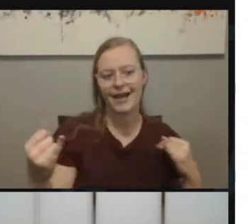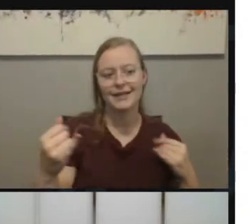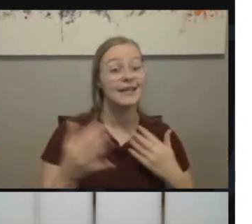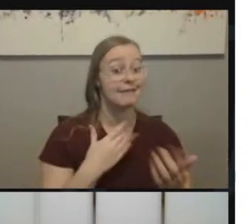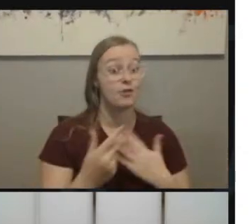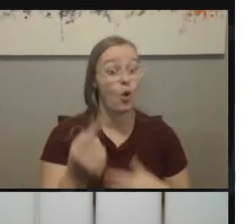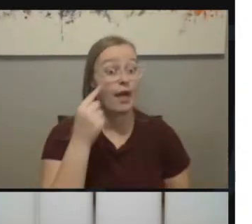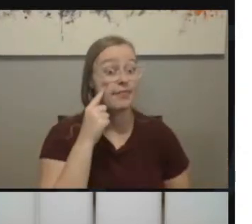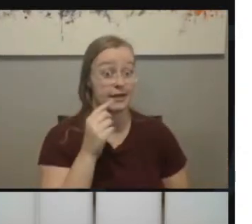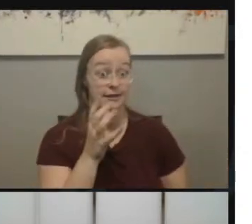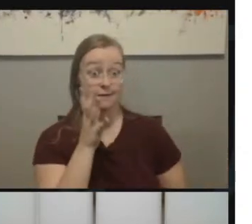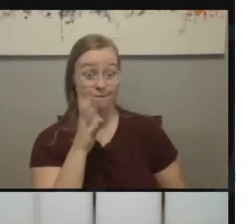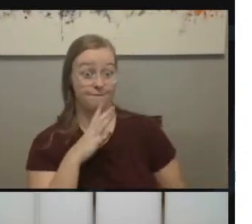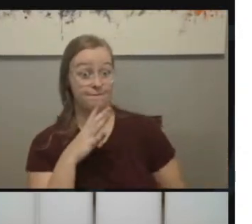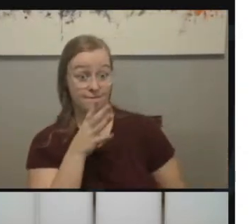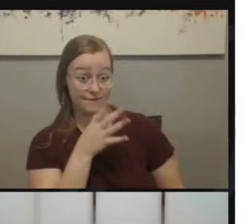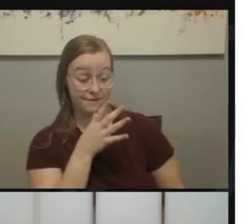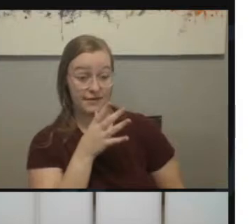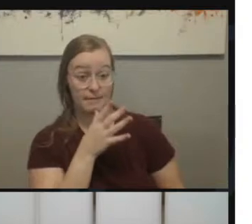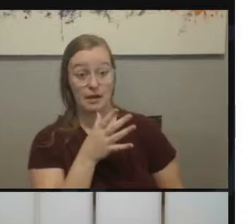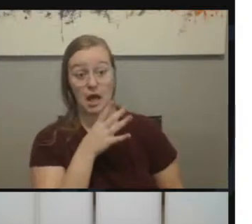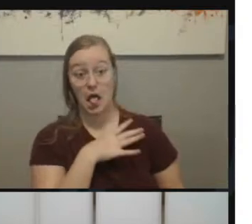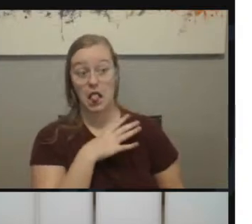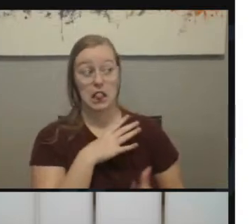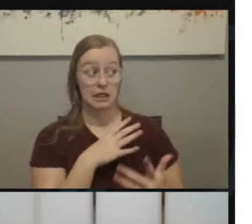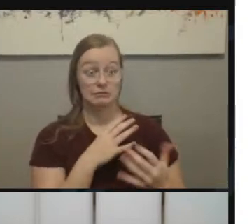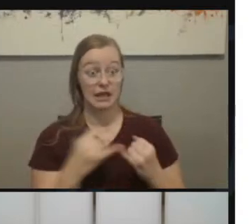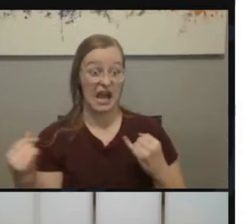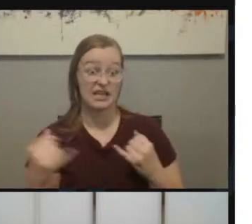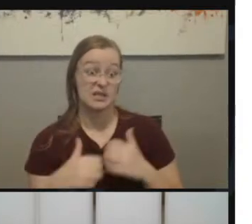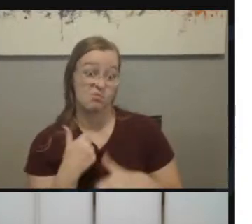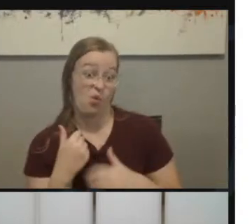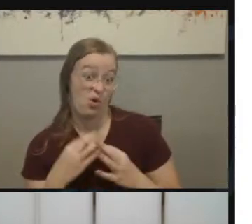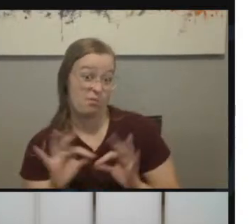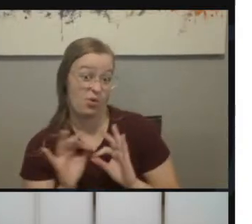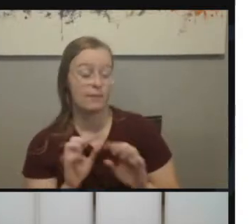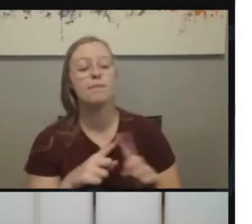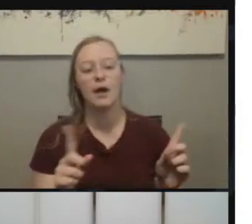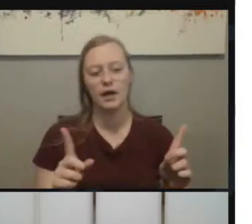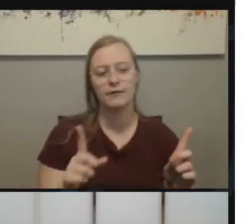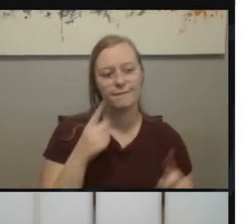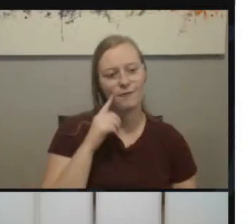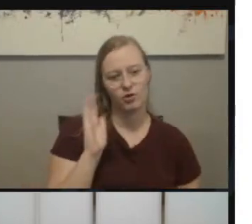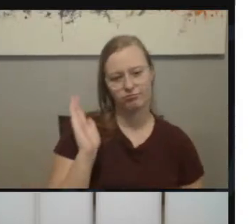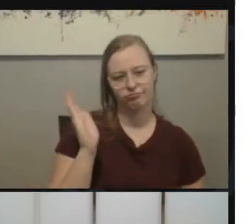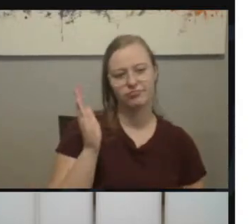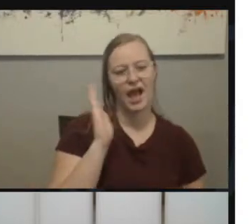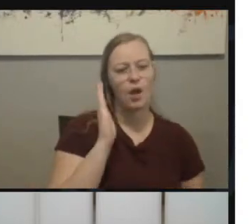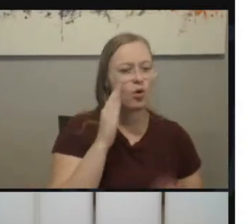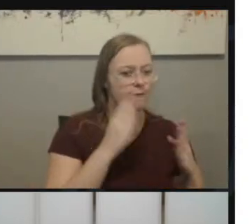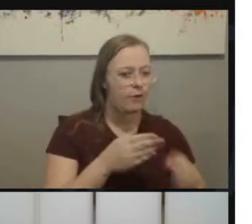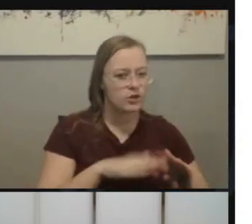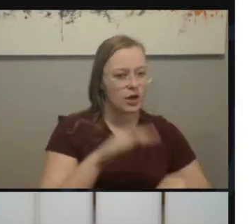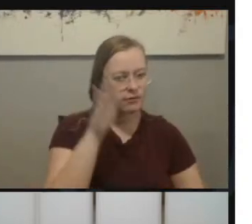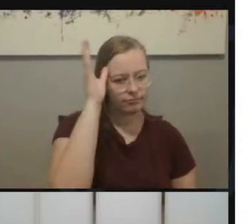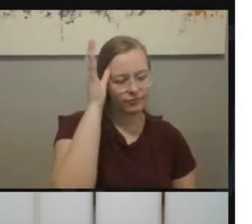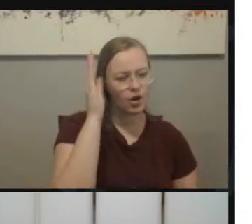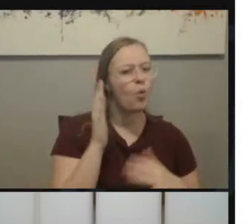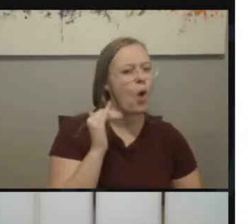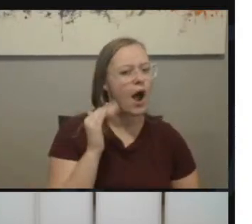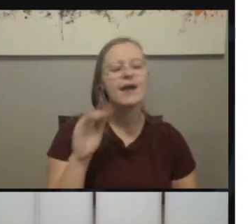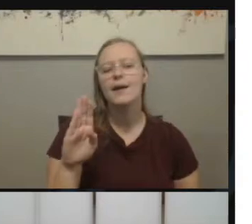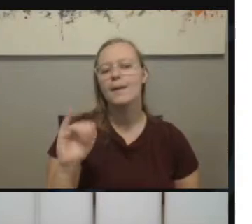female line is actually historically more important. But Bailey is easier to work with because his